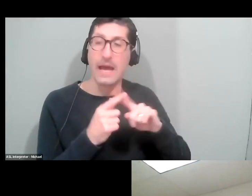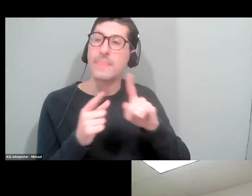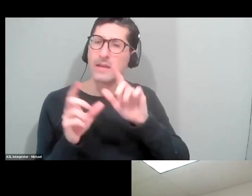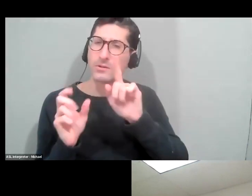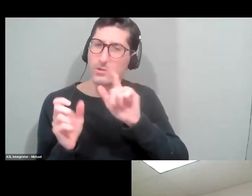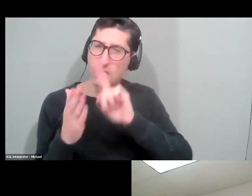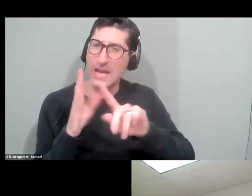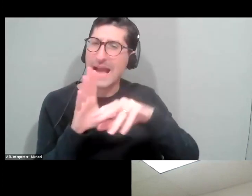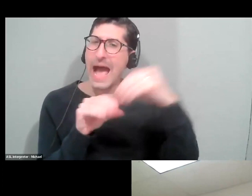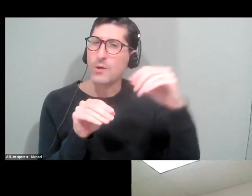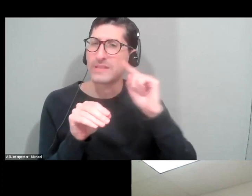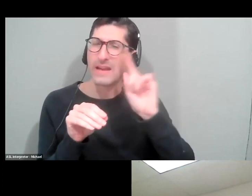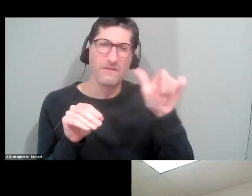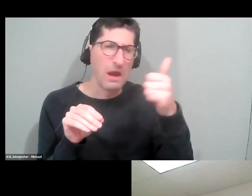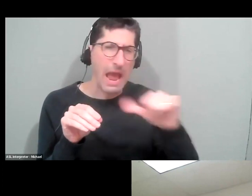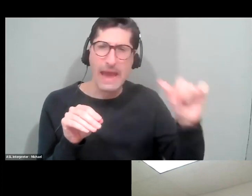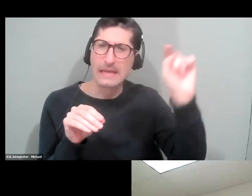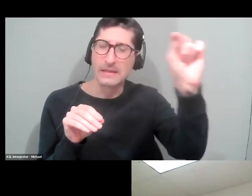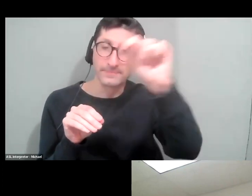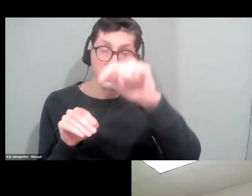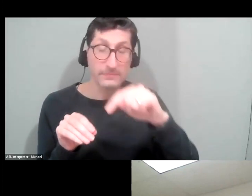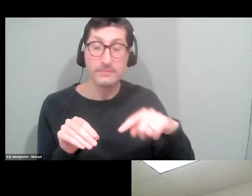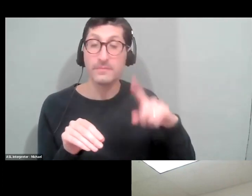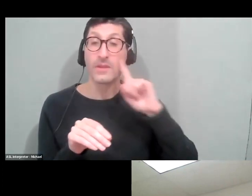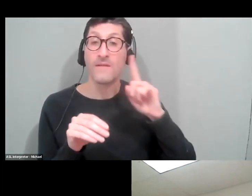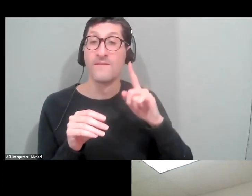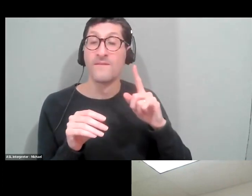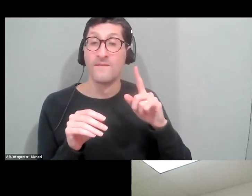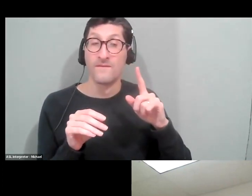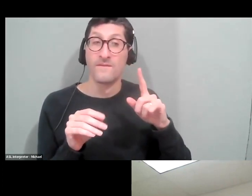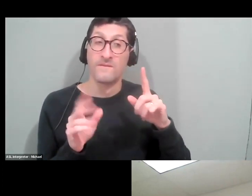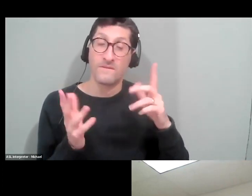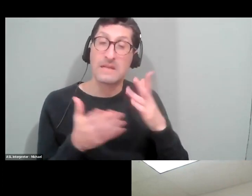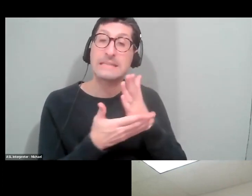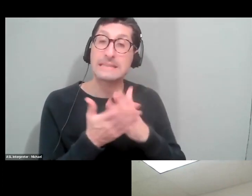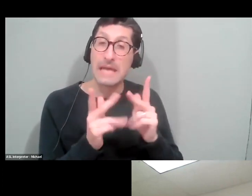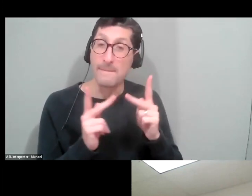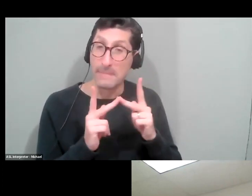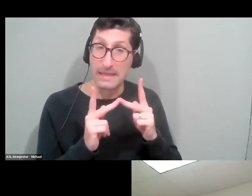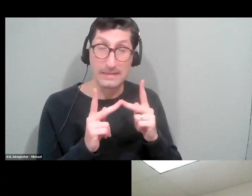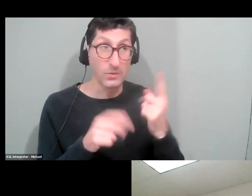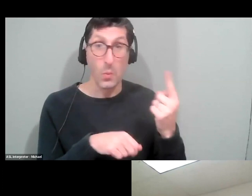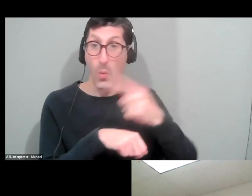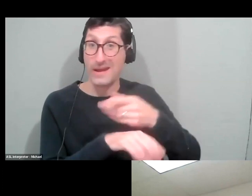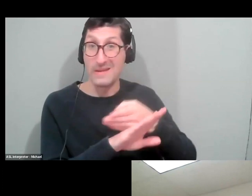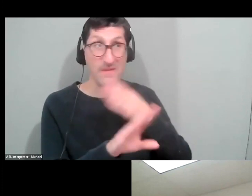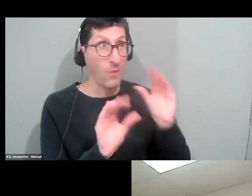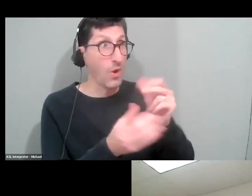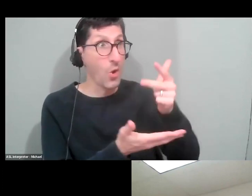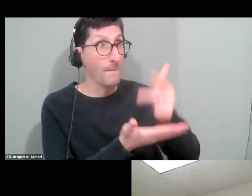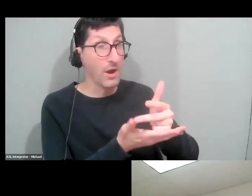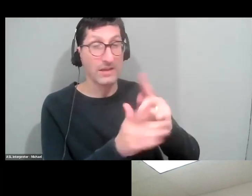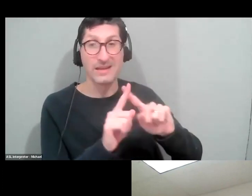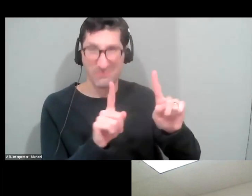up. Even for the external part, there might be temporary parking places that aren't otherwise designated. Um, there might be